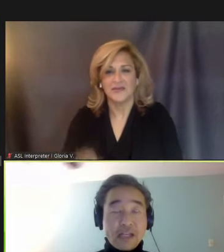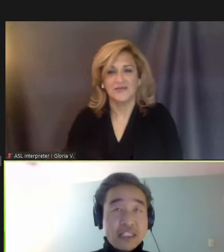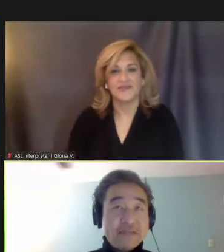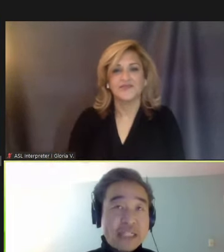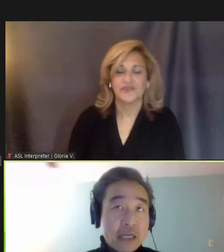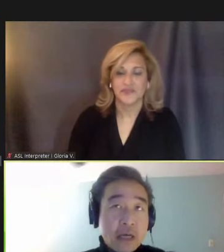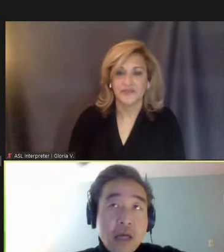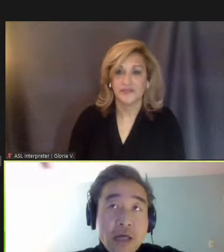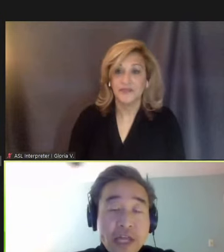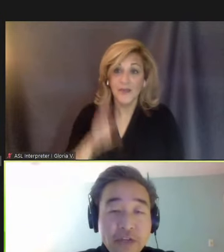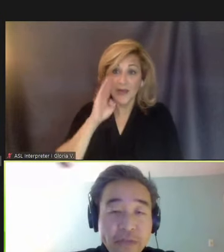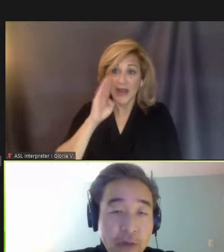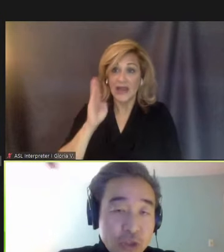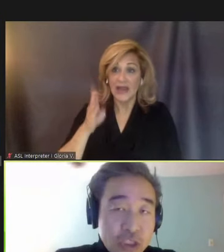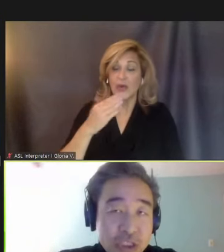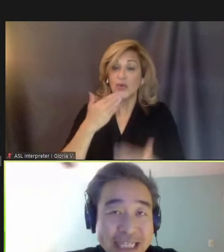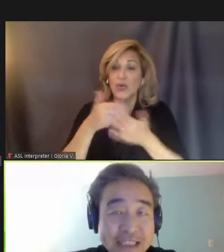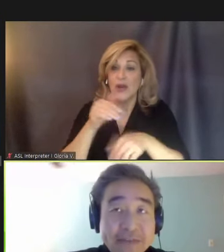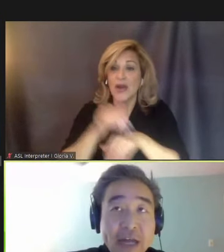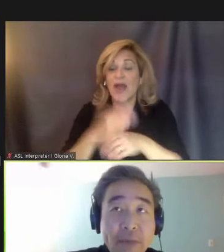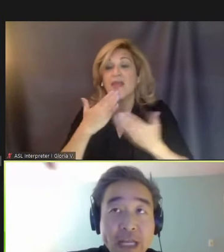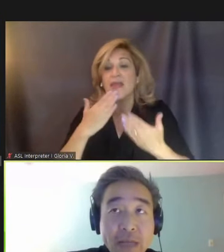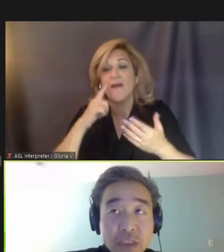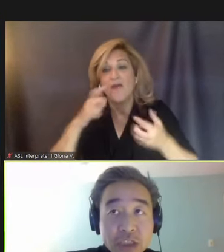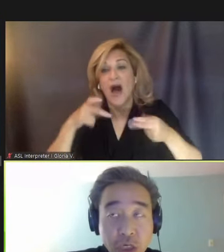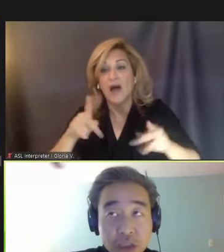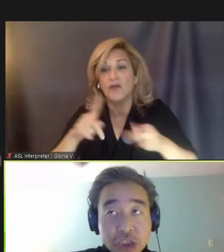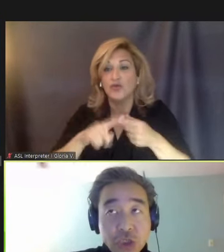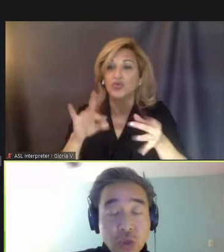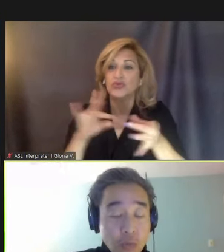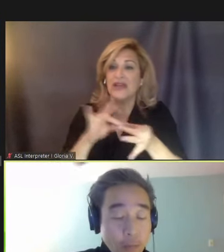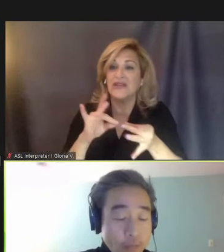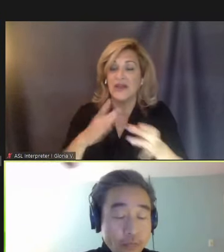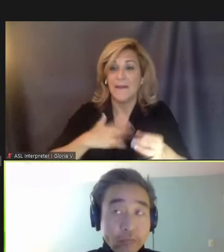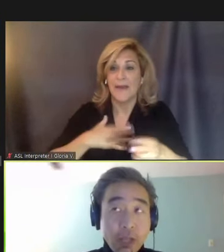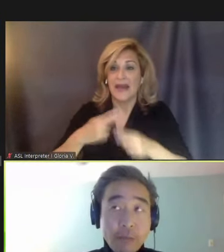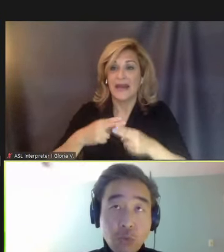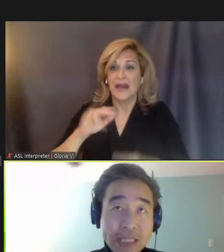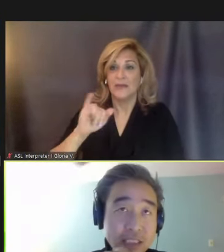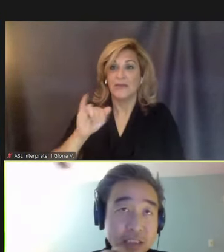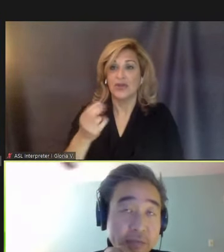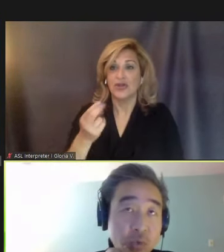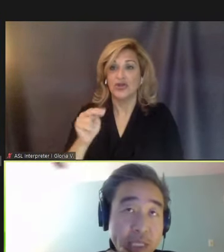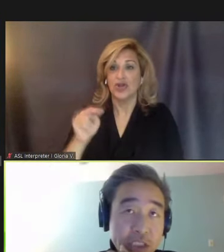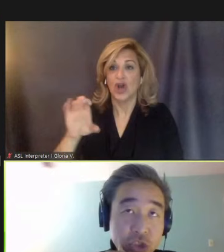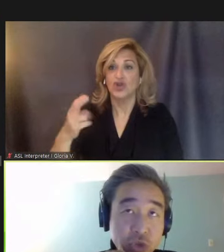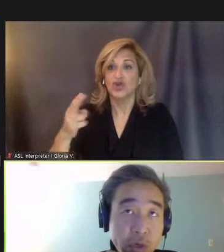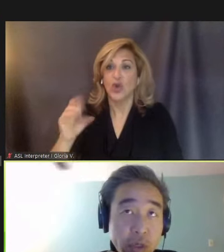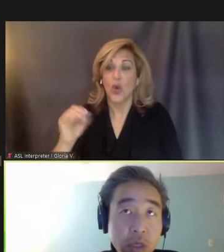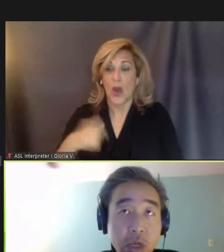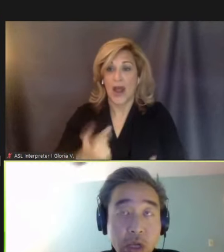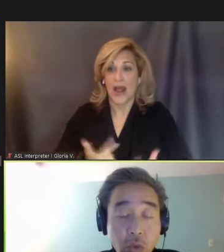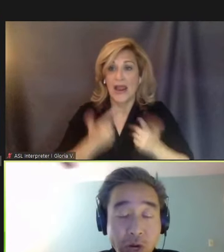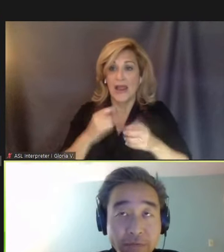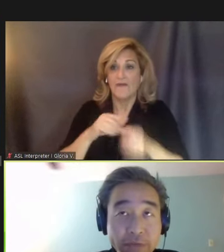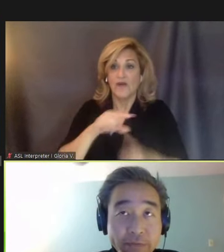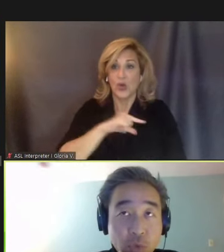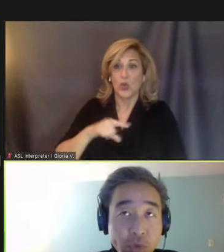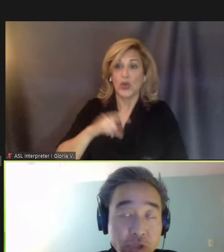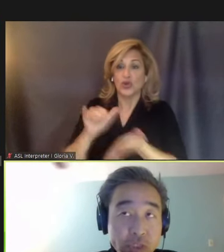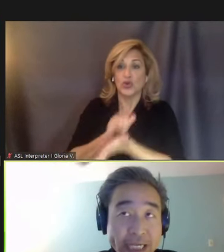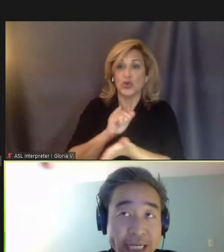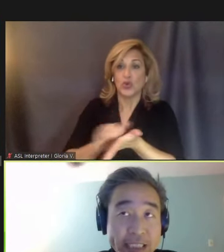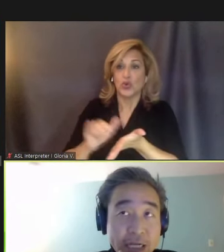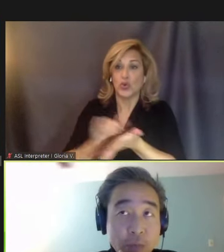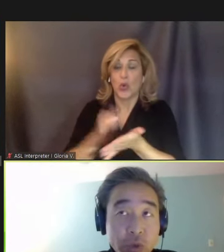Hi, good evening. Thank you for the opportunity to testify. My name is John Cho. I'm a resident of Queens, New York, where I've lived for more